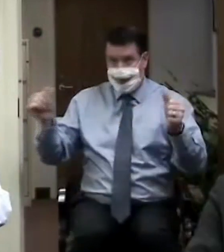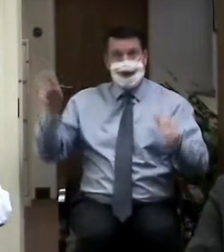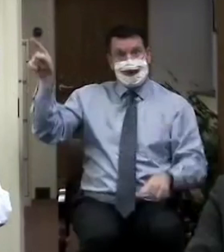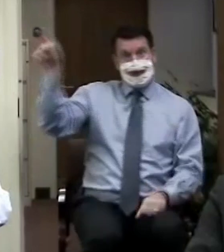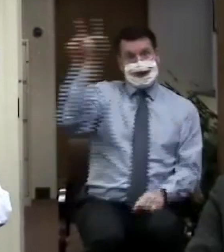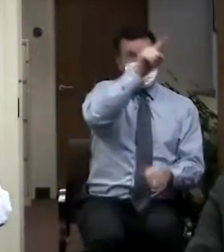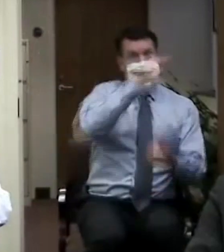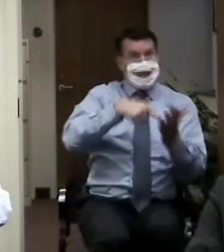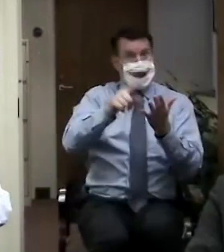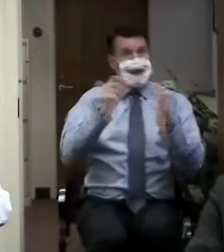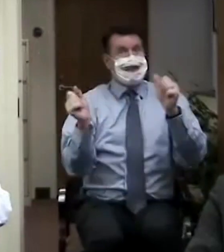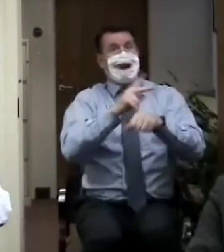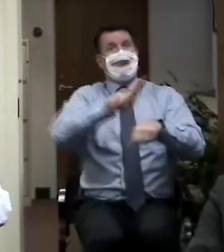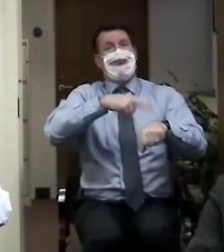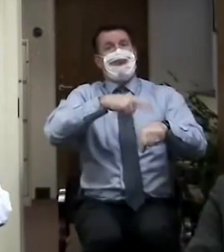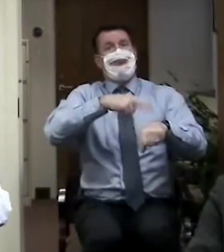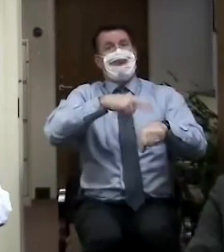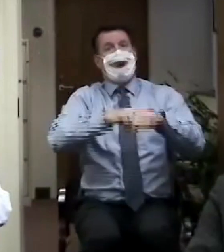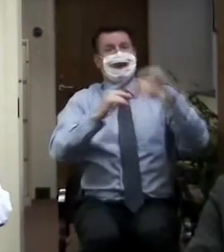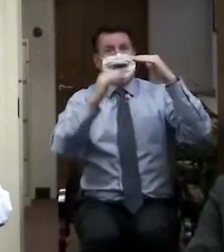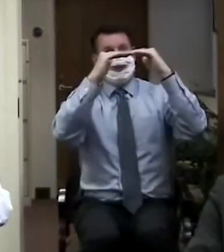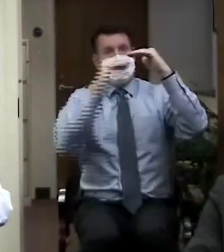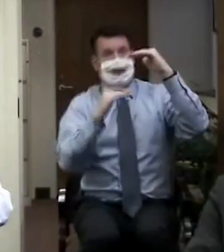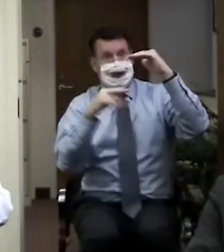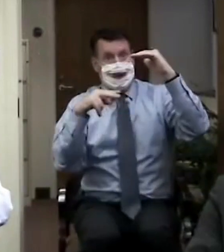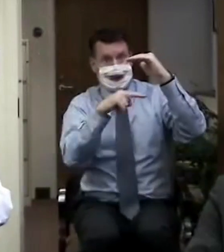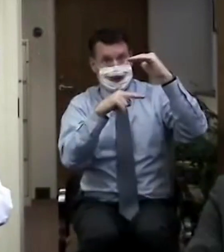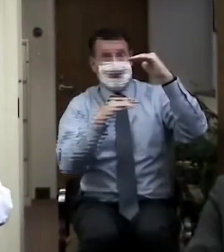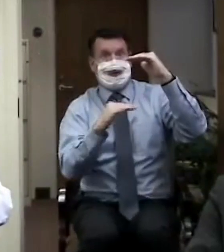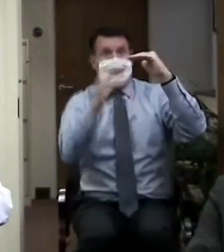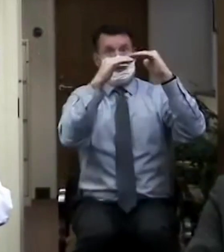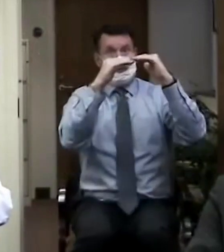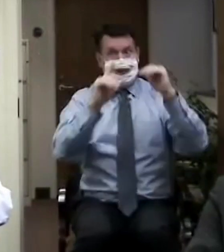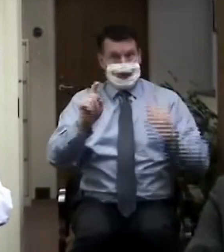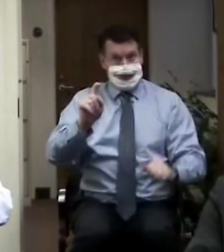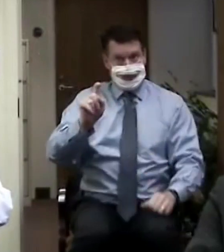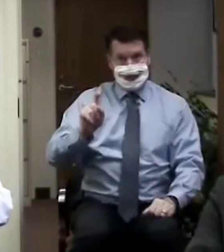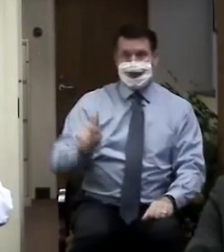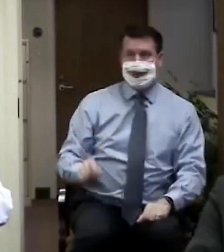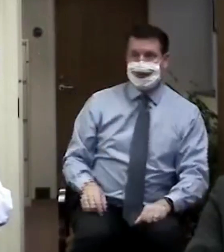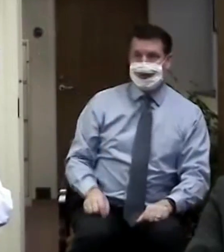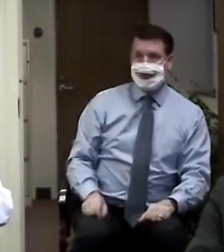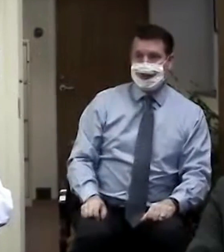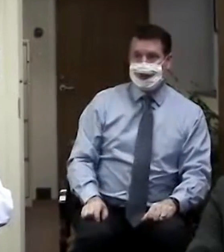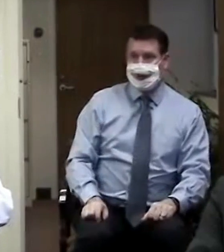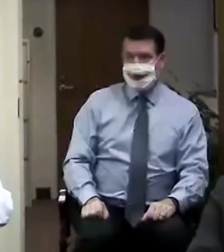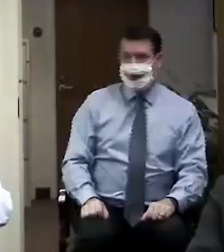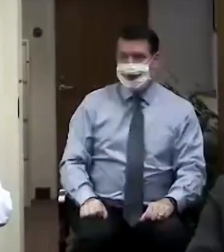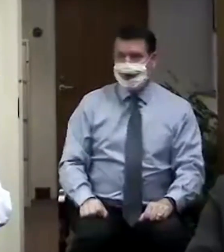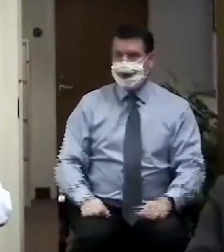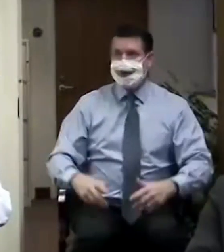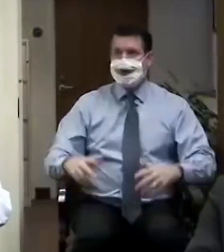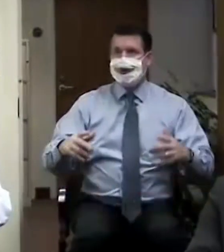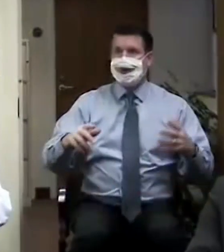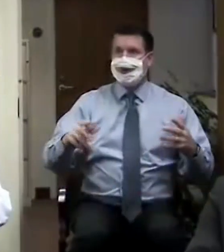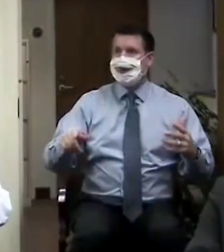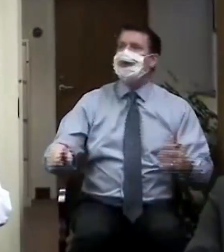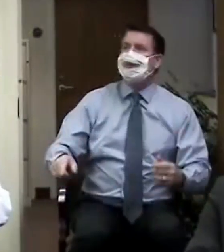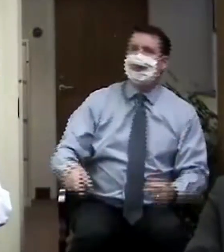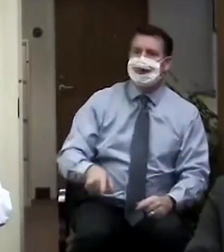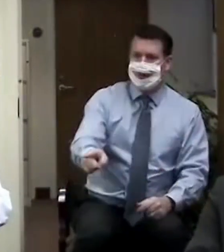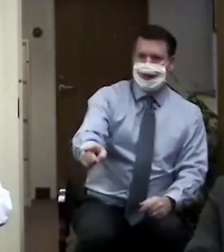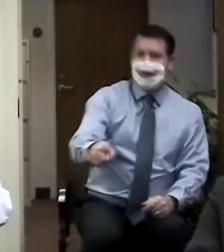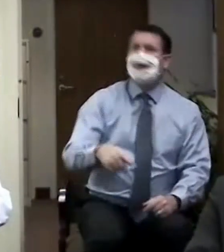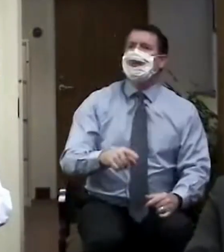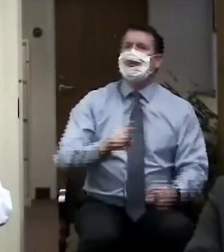Adam? So in terms of pay reductions, our intention is that they're temporary. Certainly what we'd